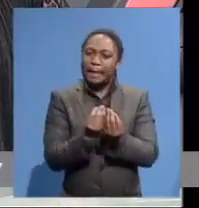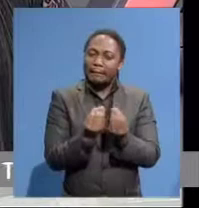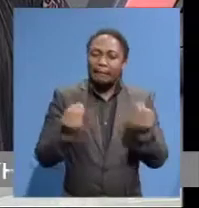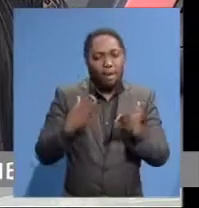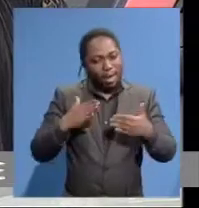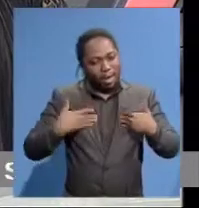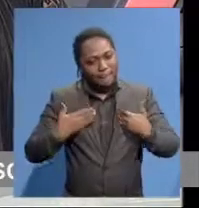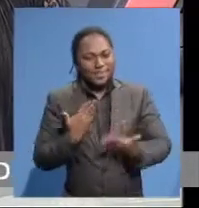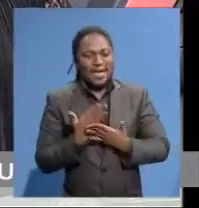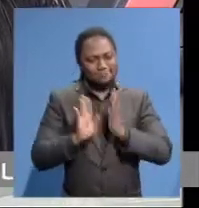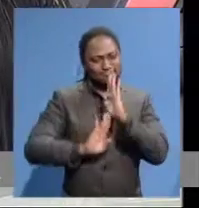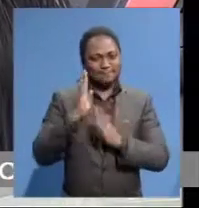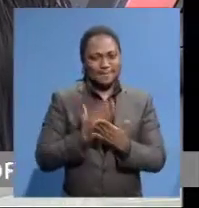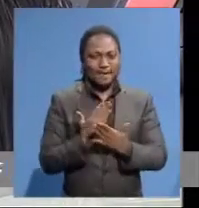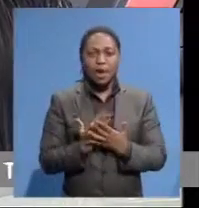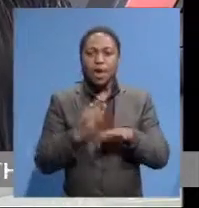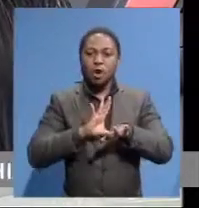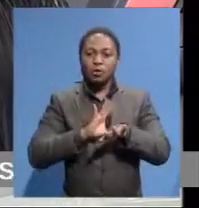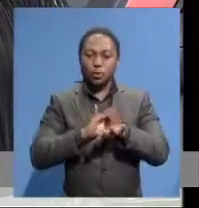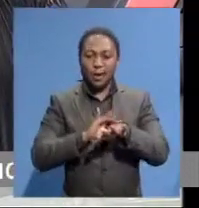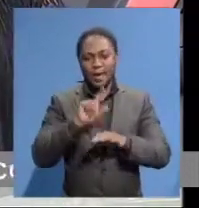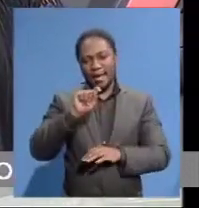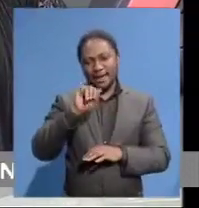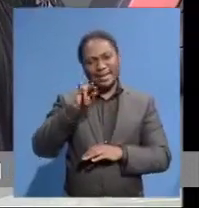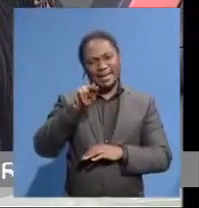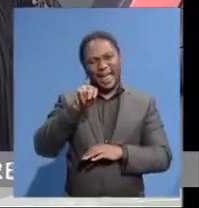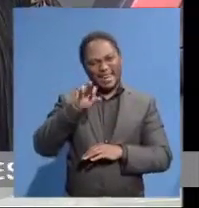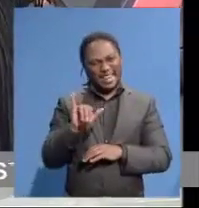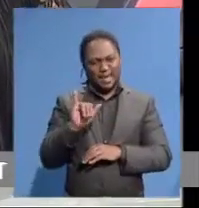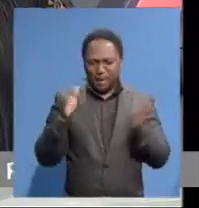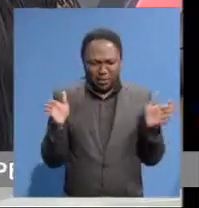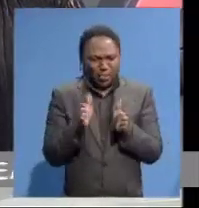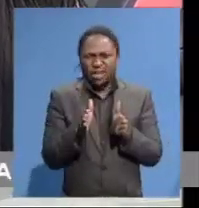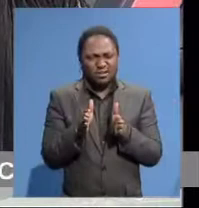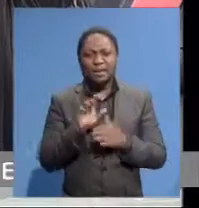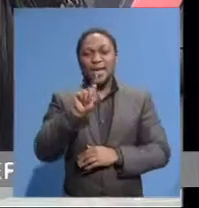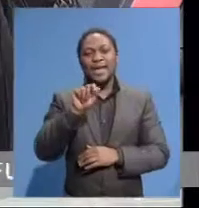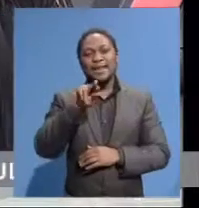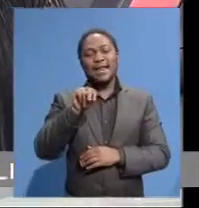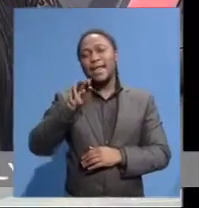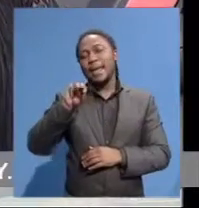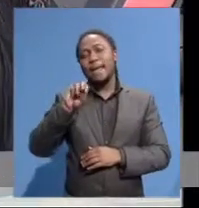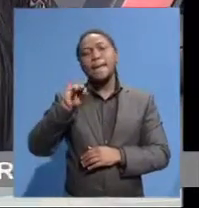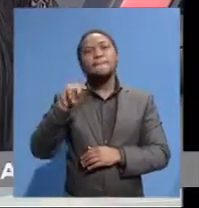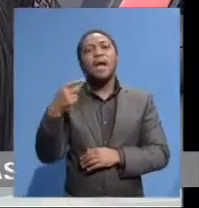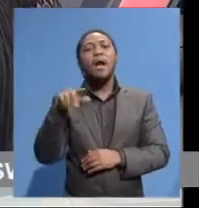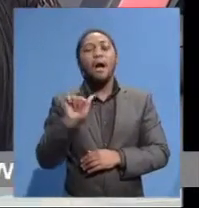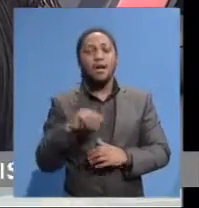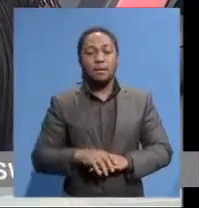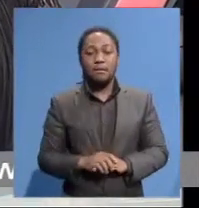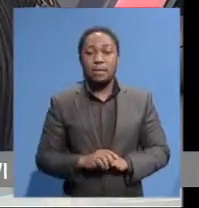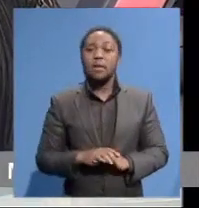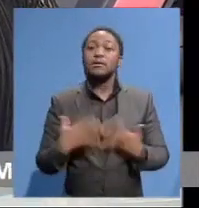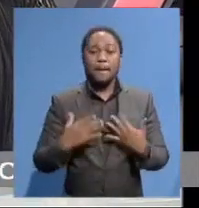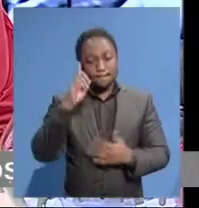development of children is Dr. They call him Tiny, but he doesn't look tiny at all. Dr. Tiny Minga, who is a trustee of the